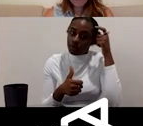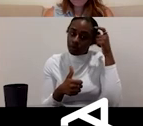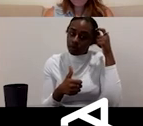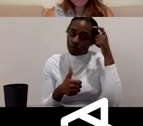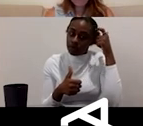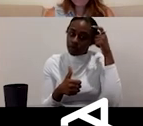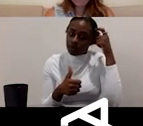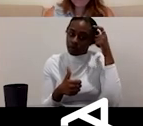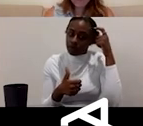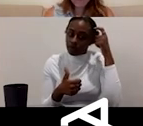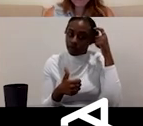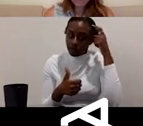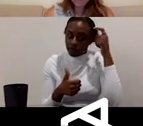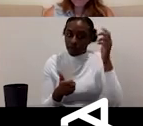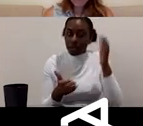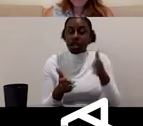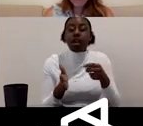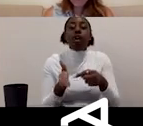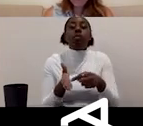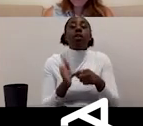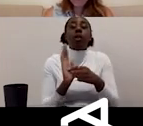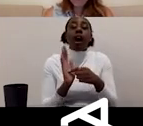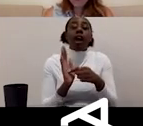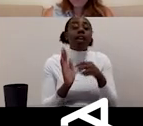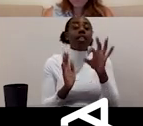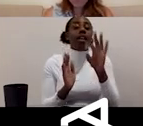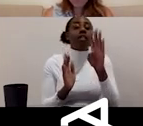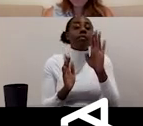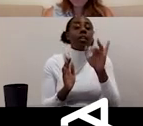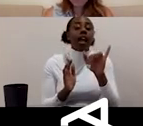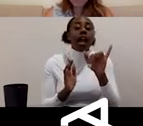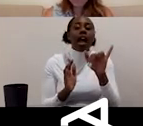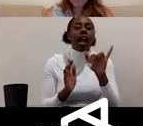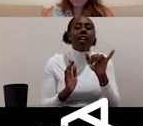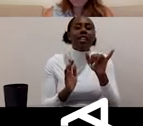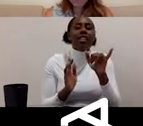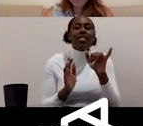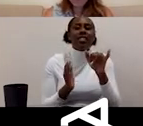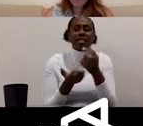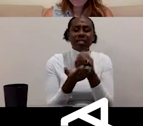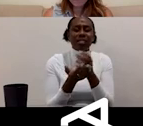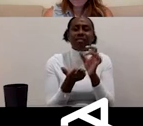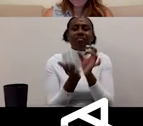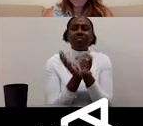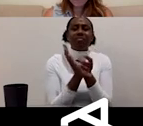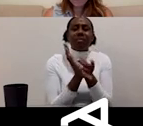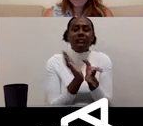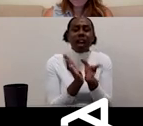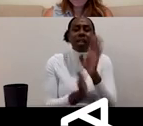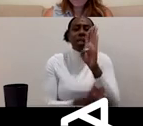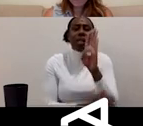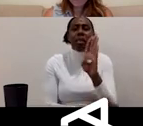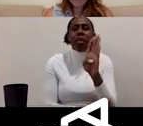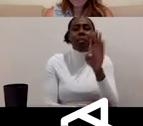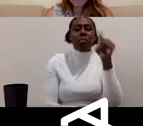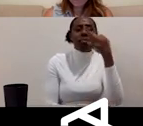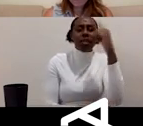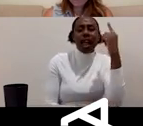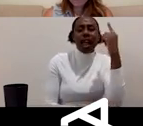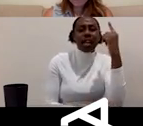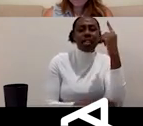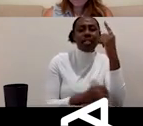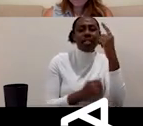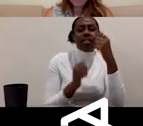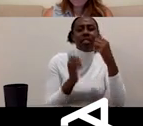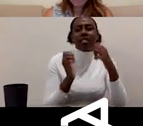requiring the FBI to officially revoke the Black Identity Extremist designation. We also wanted Congress to fully